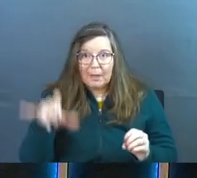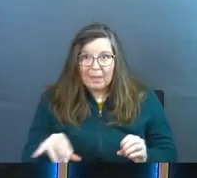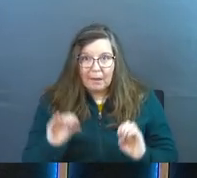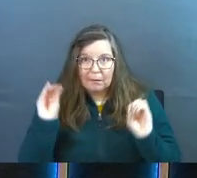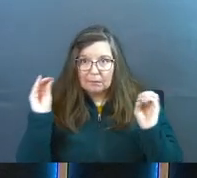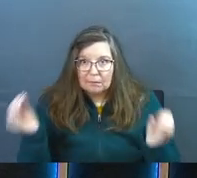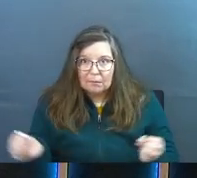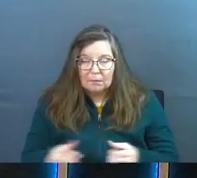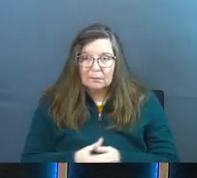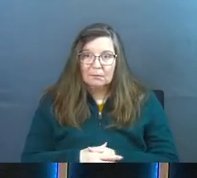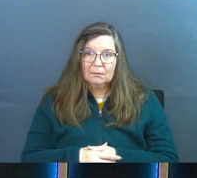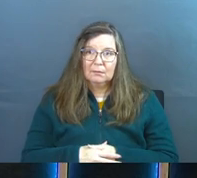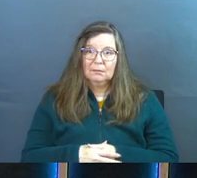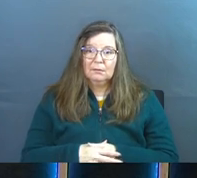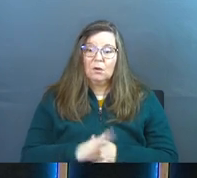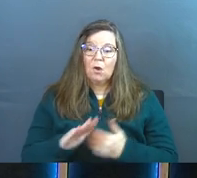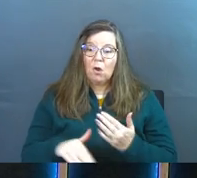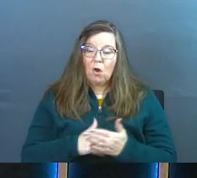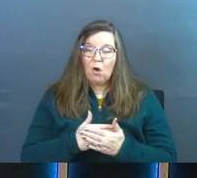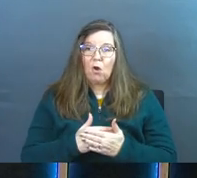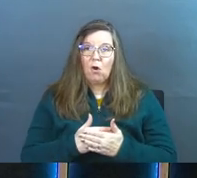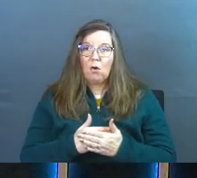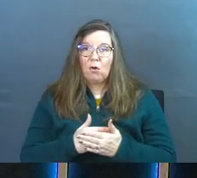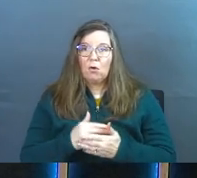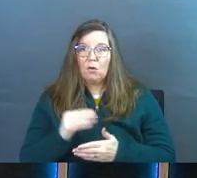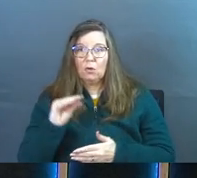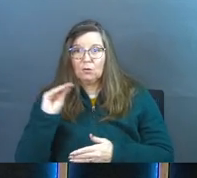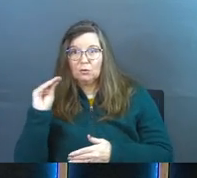that. All grace,